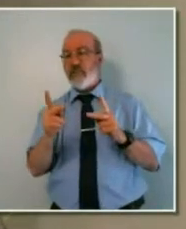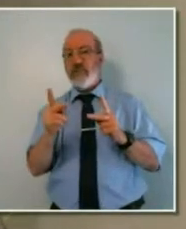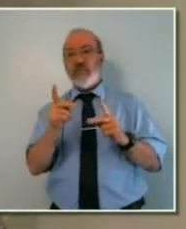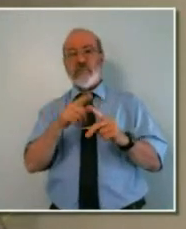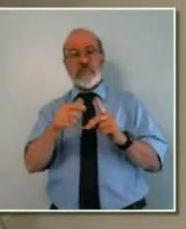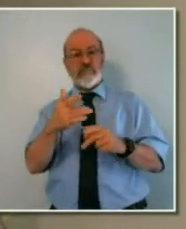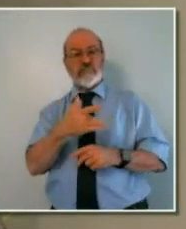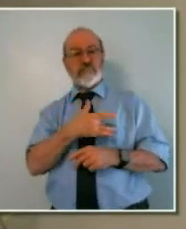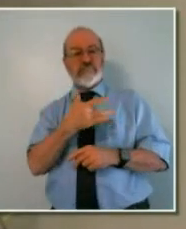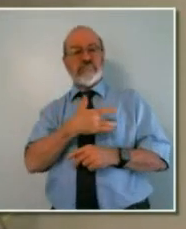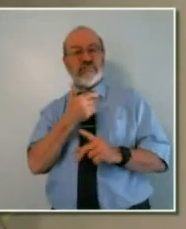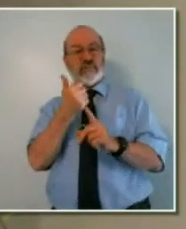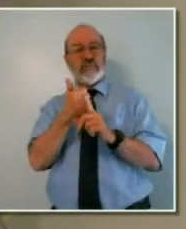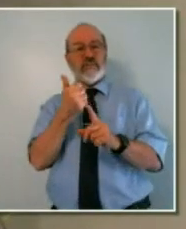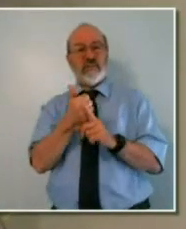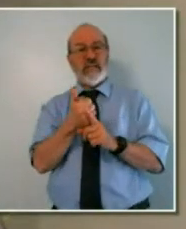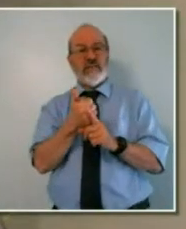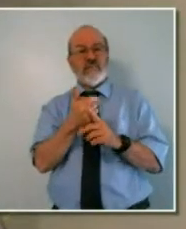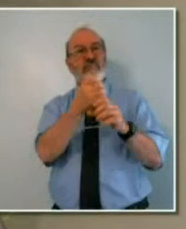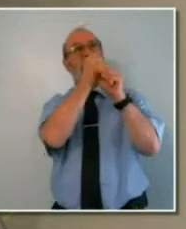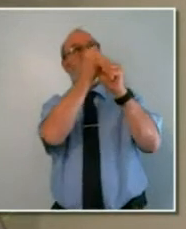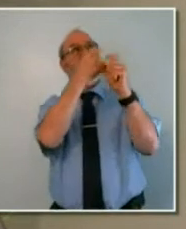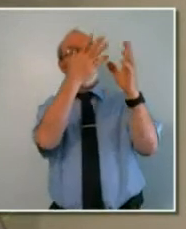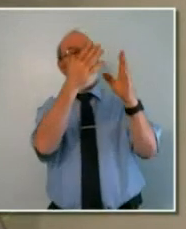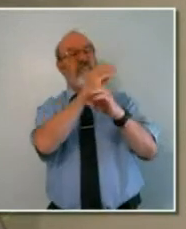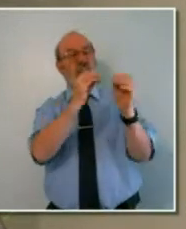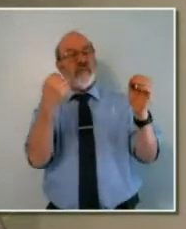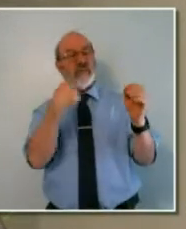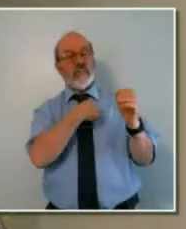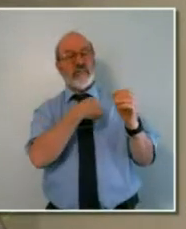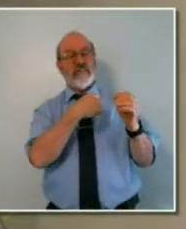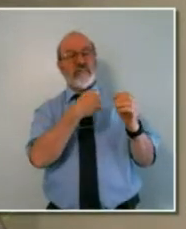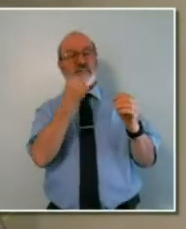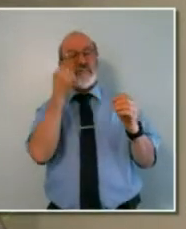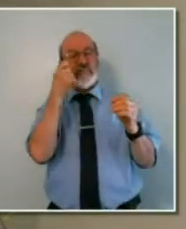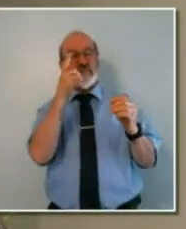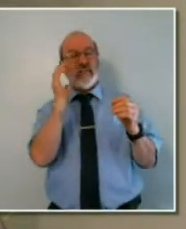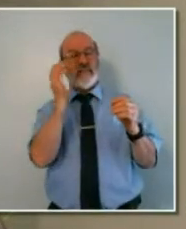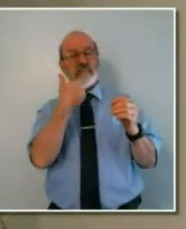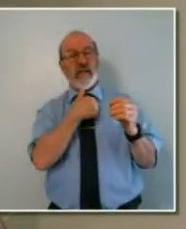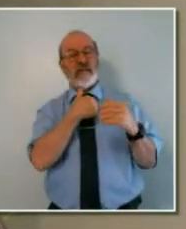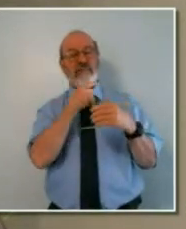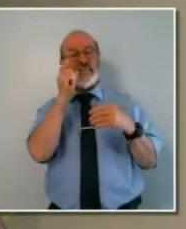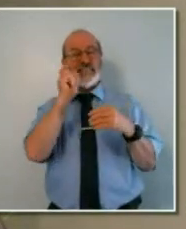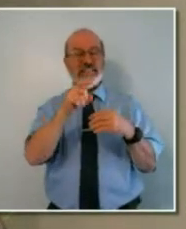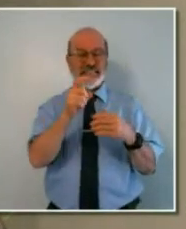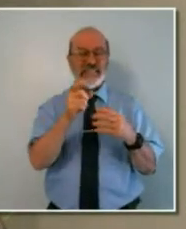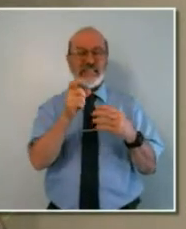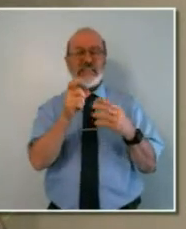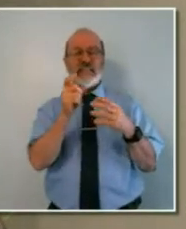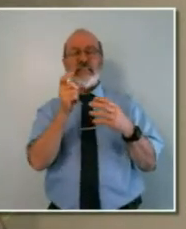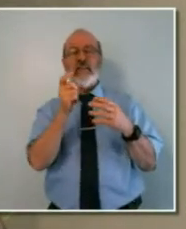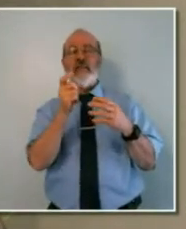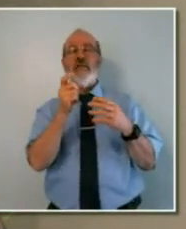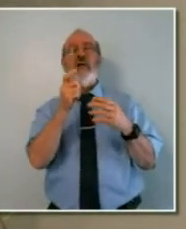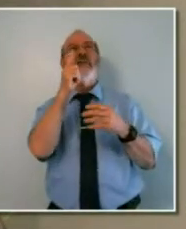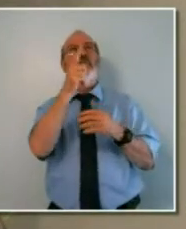up himself to take hold of thee. There's none of us that recognize our desperate condition and our need of you.